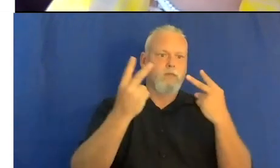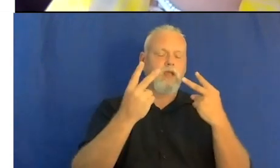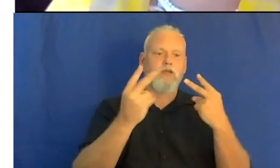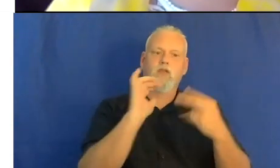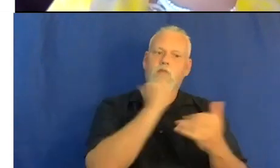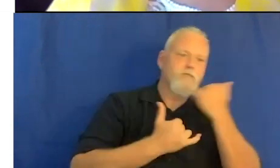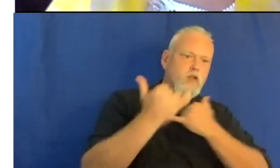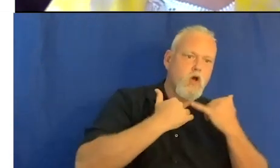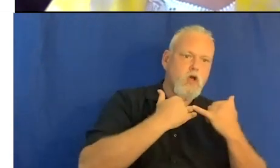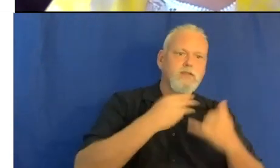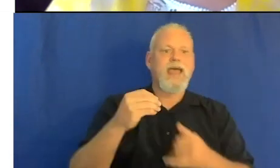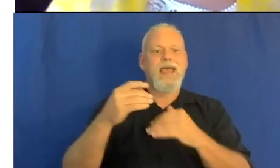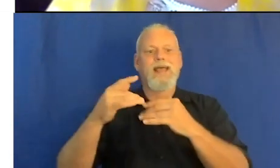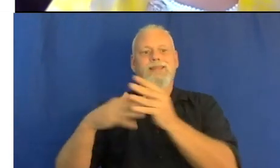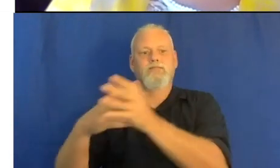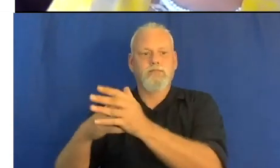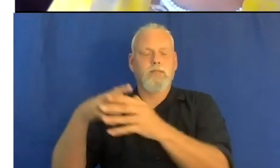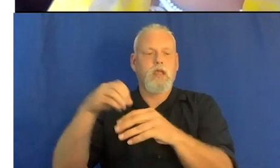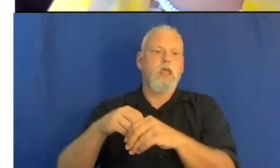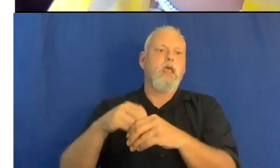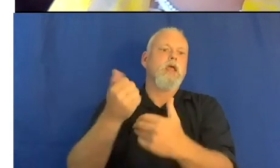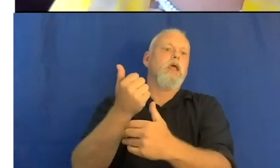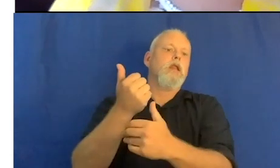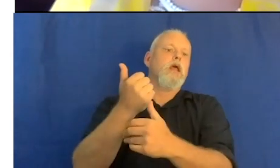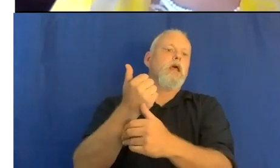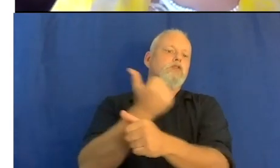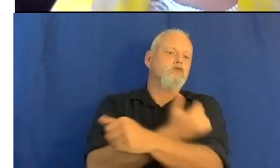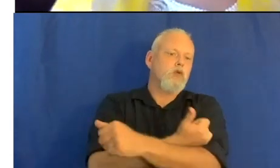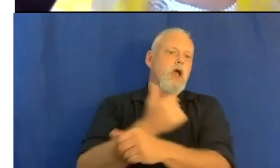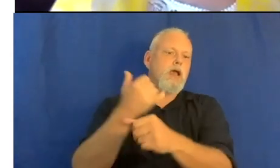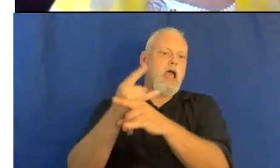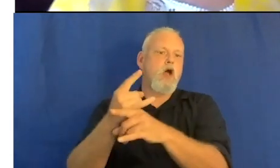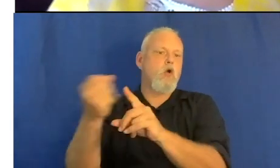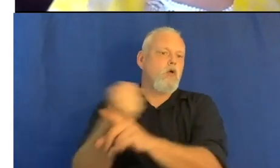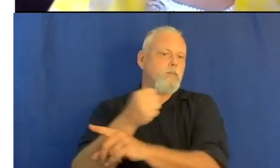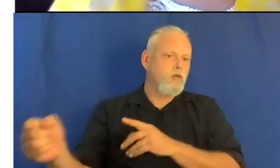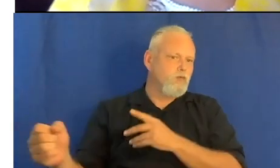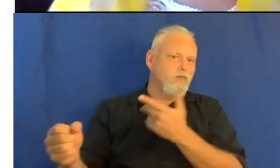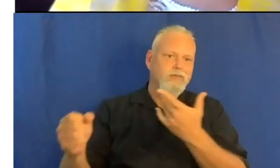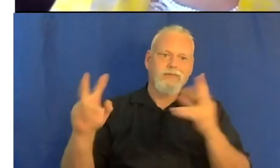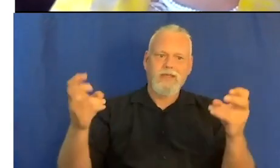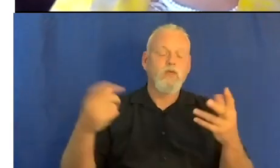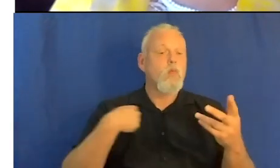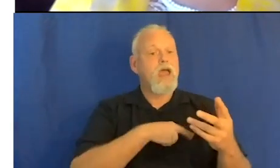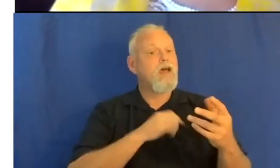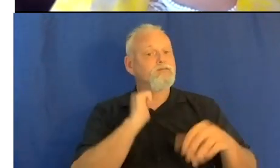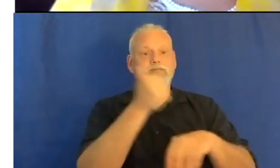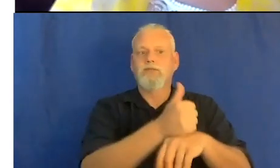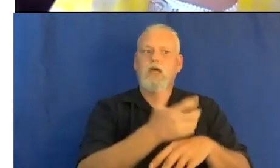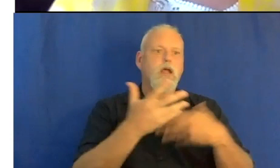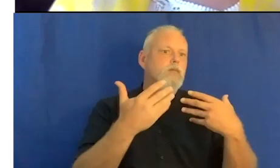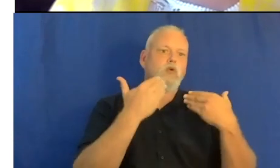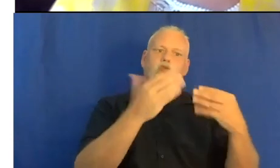substance use issues. We need to build a durable infrastructure that supports responsible systems and resilient